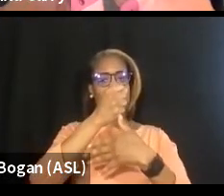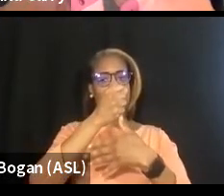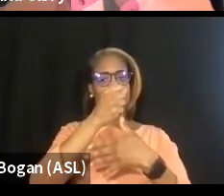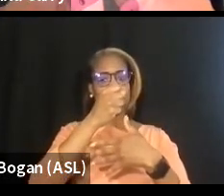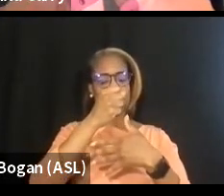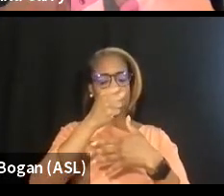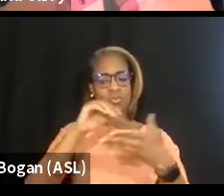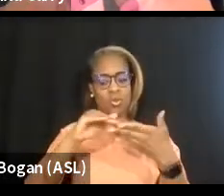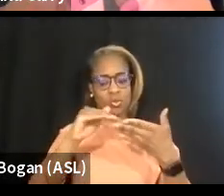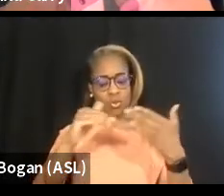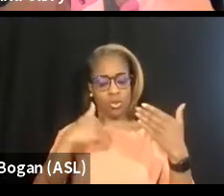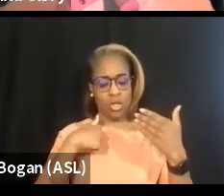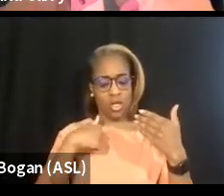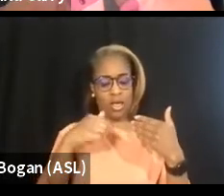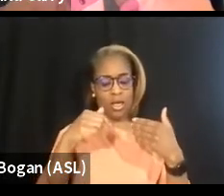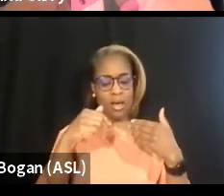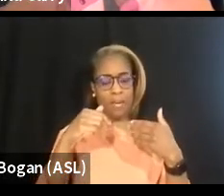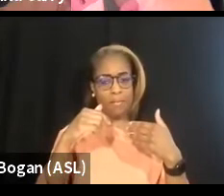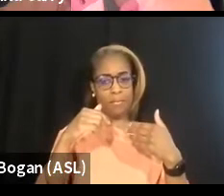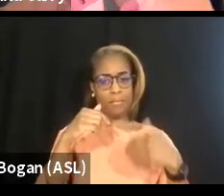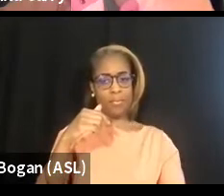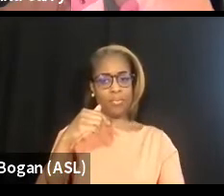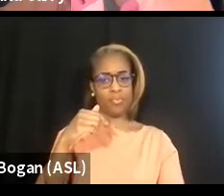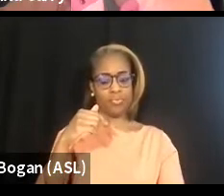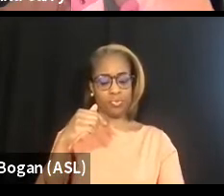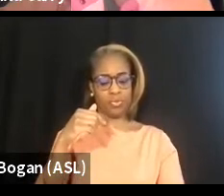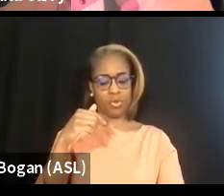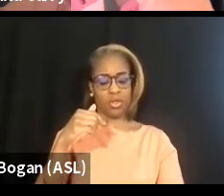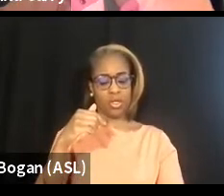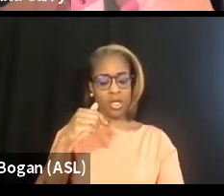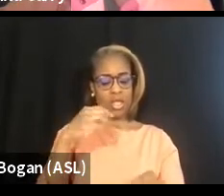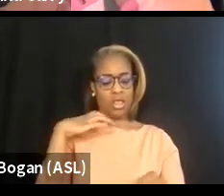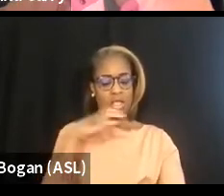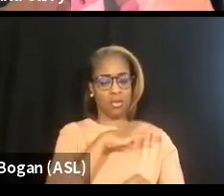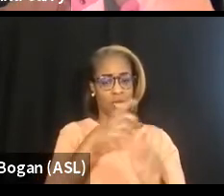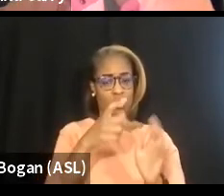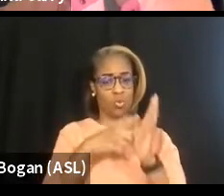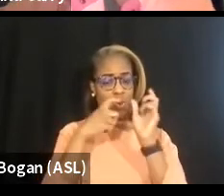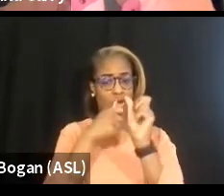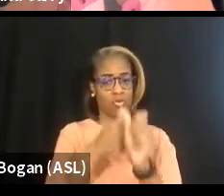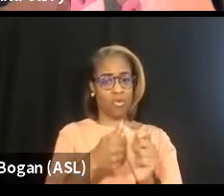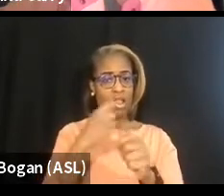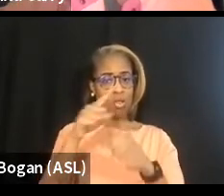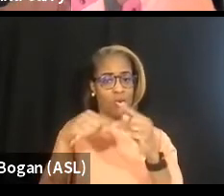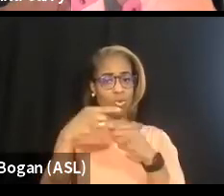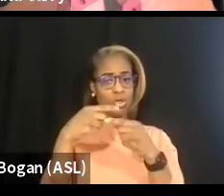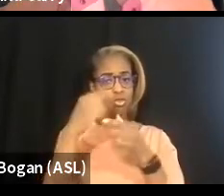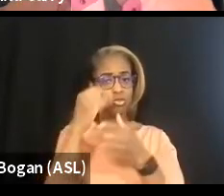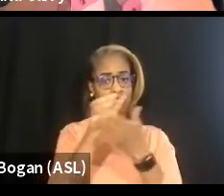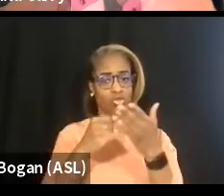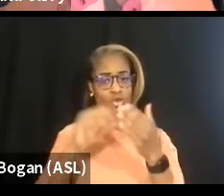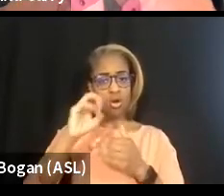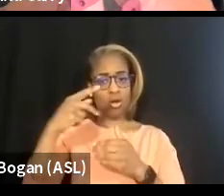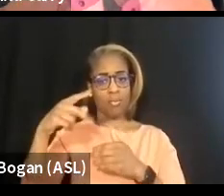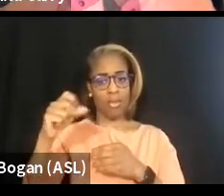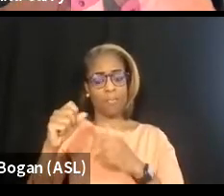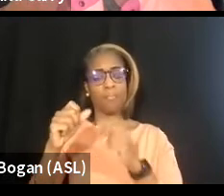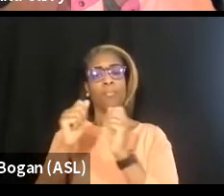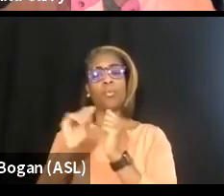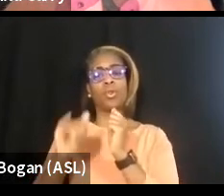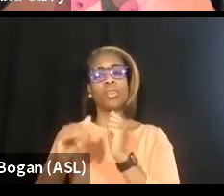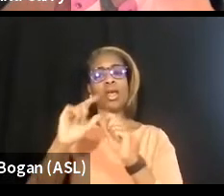Pardon me, the commission is required to follow when drawing the maps. Given that, the League of Women